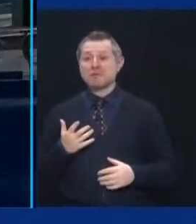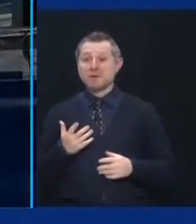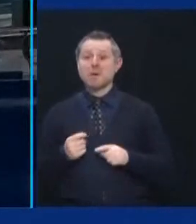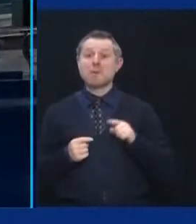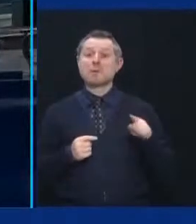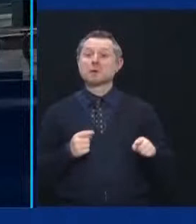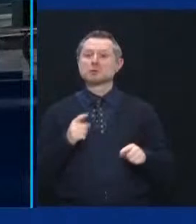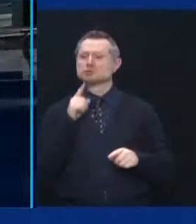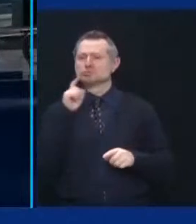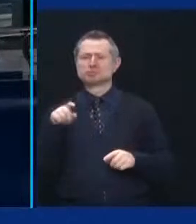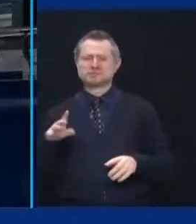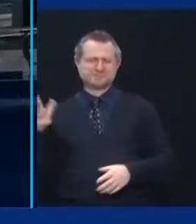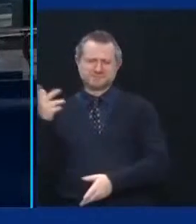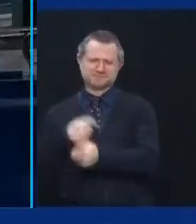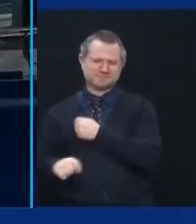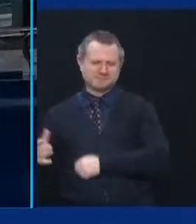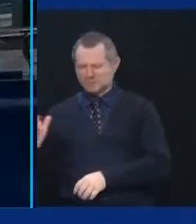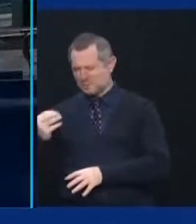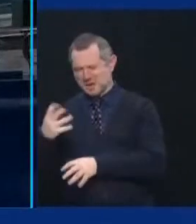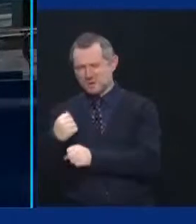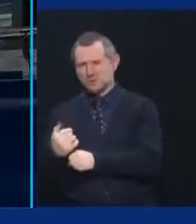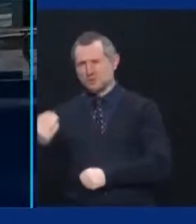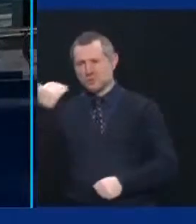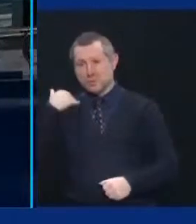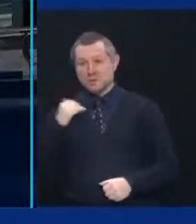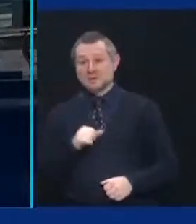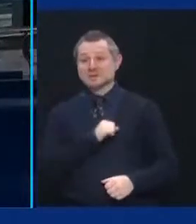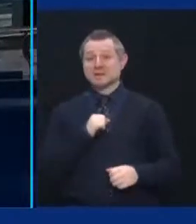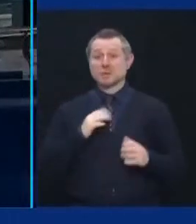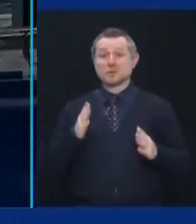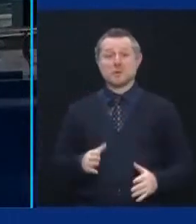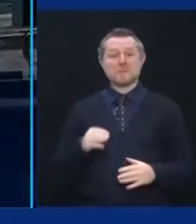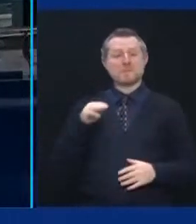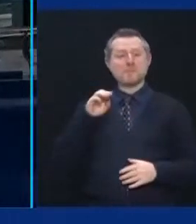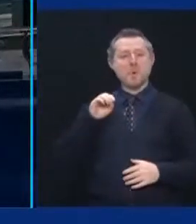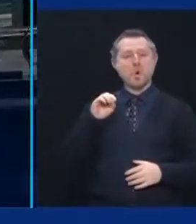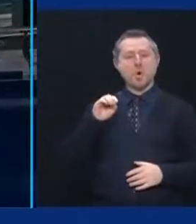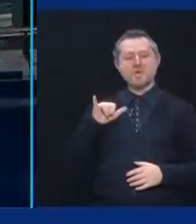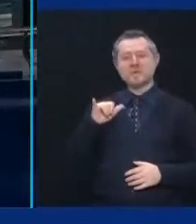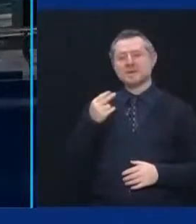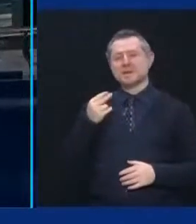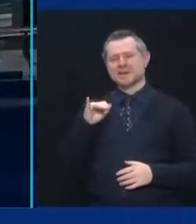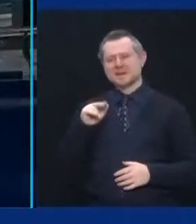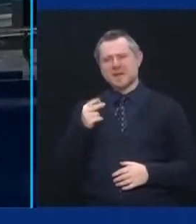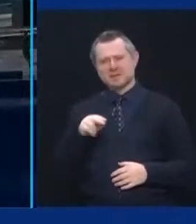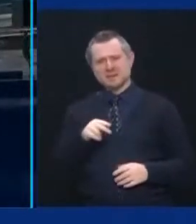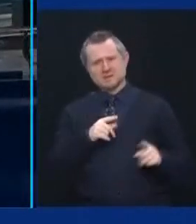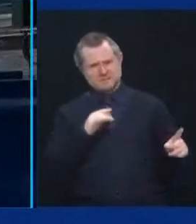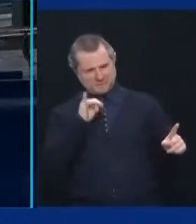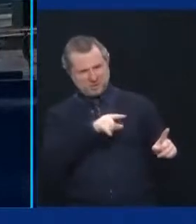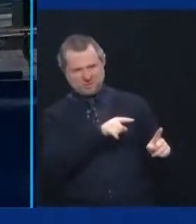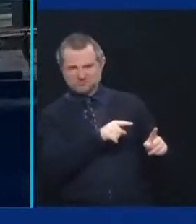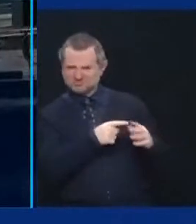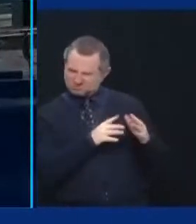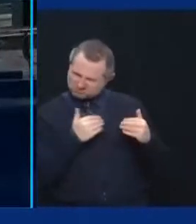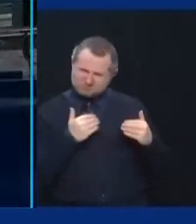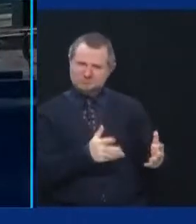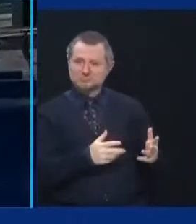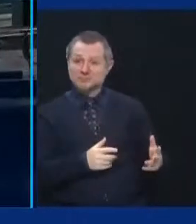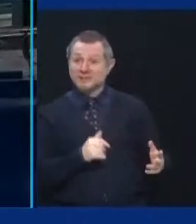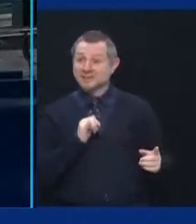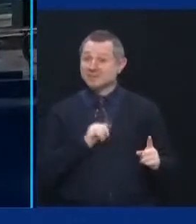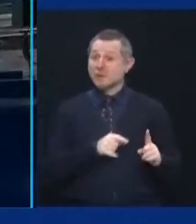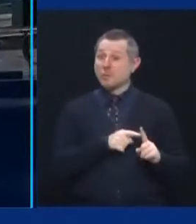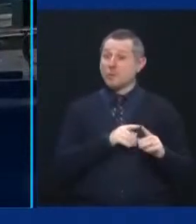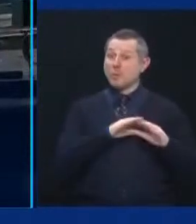decades ago. And Senator Moynihan's idea was use the post office across the street. This particular hall has